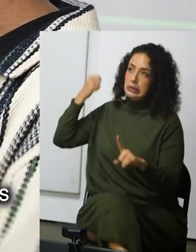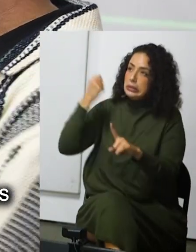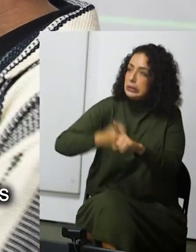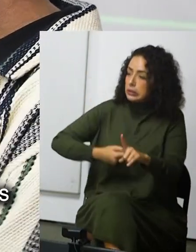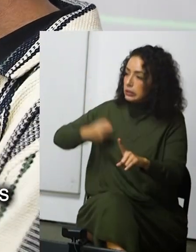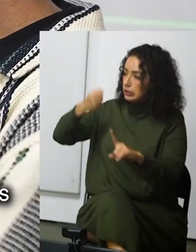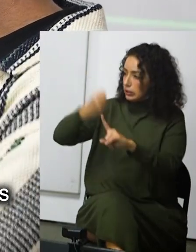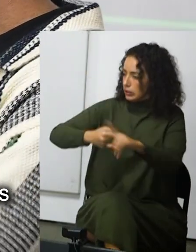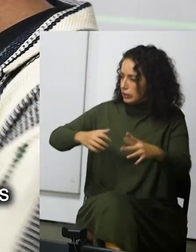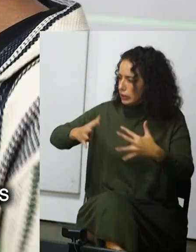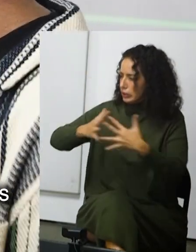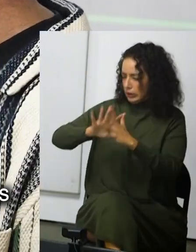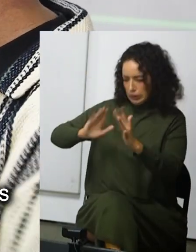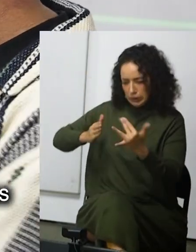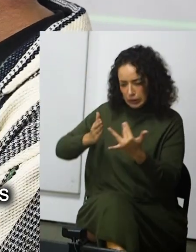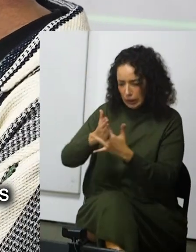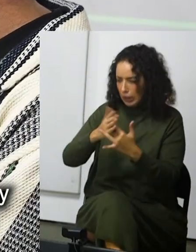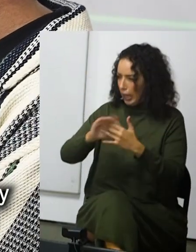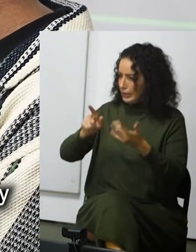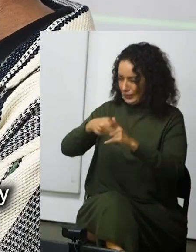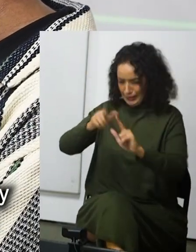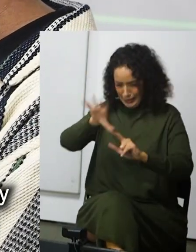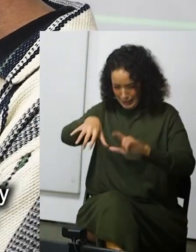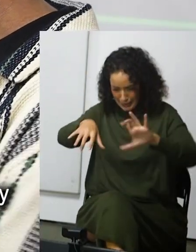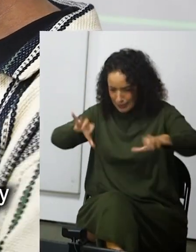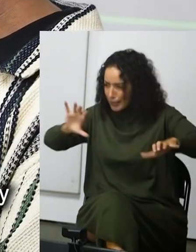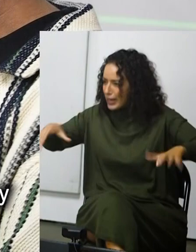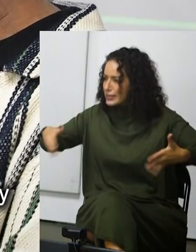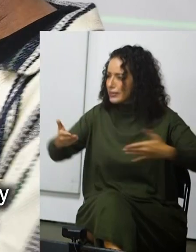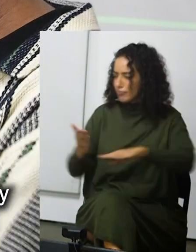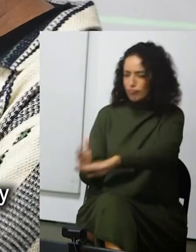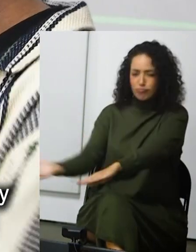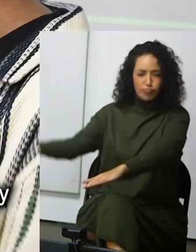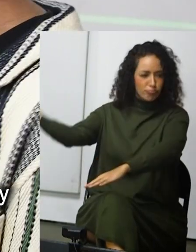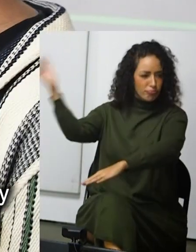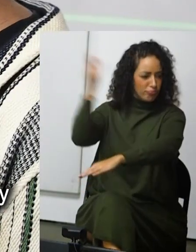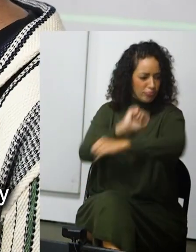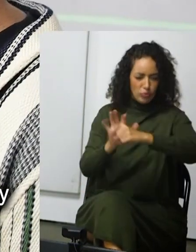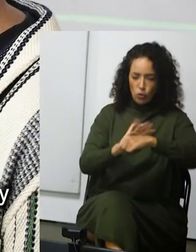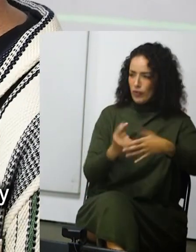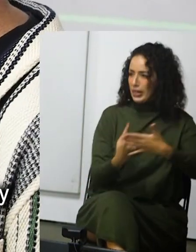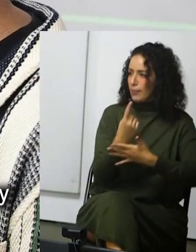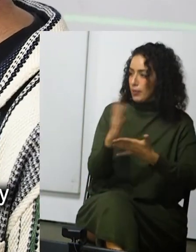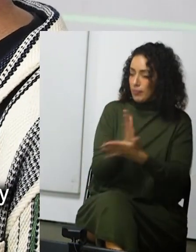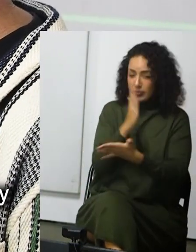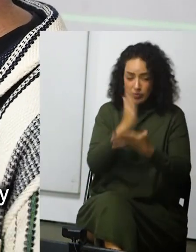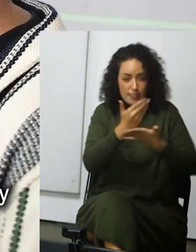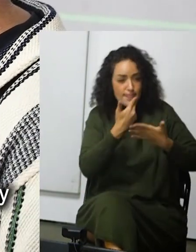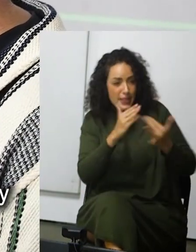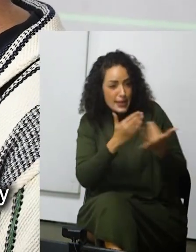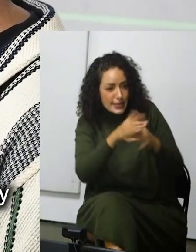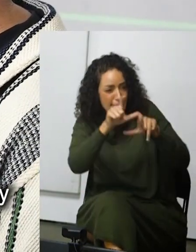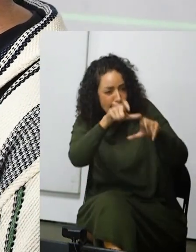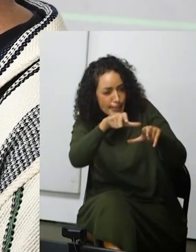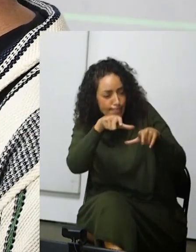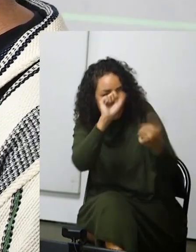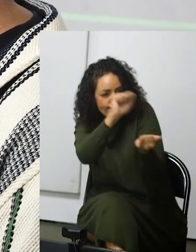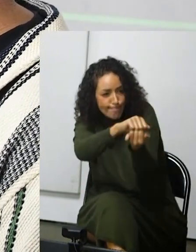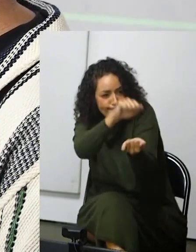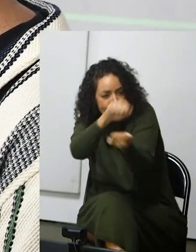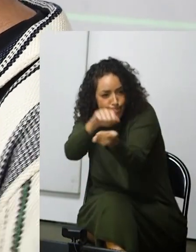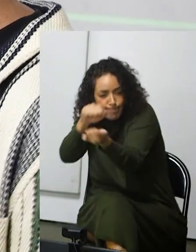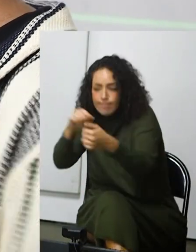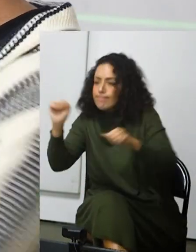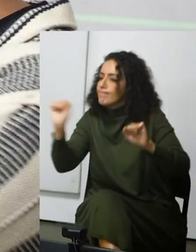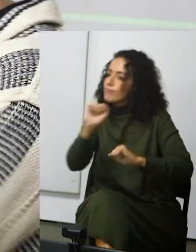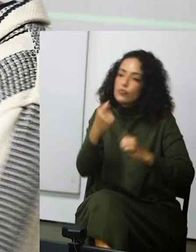we access spaces long before COVID happened, and so making sure that those sorts of things stay in place afterwards is definitely something that maybe isn't happening